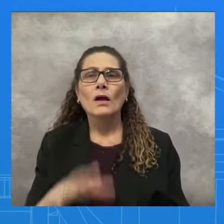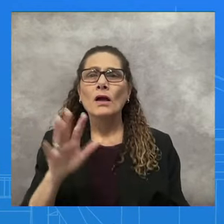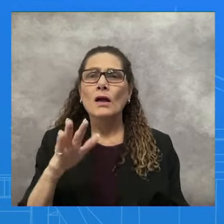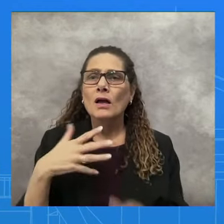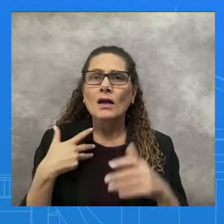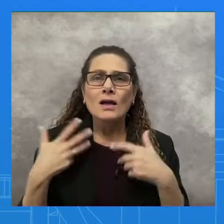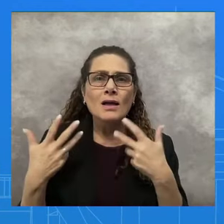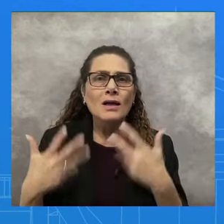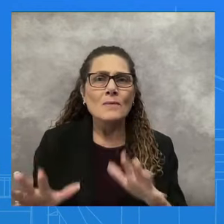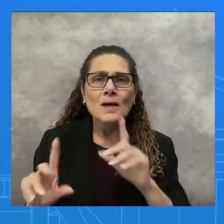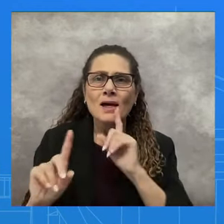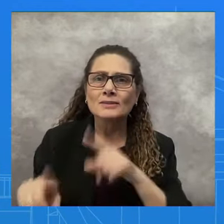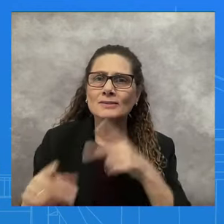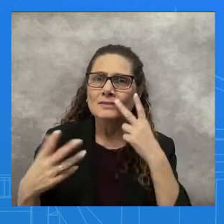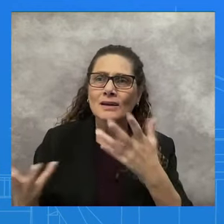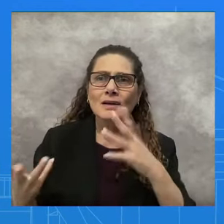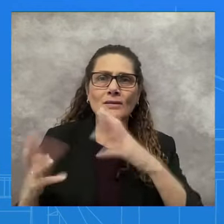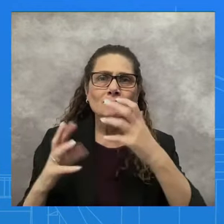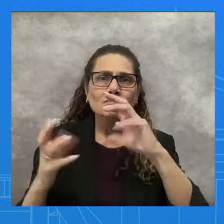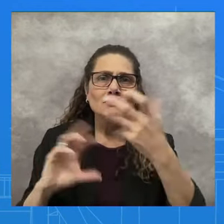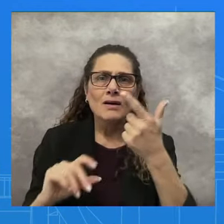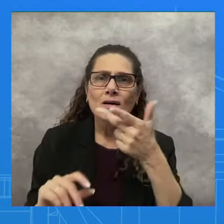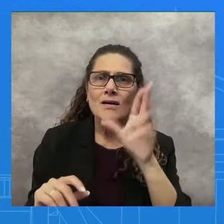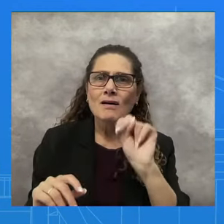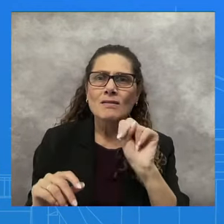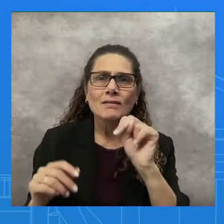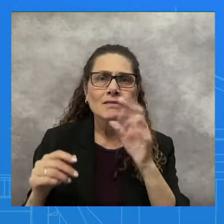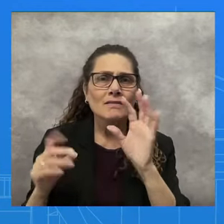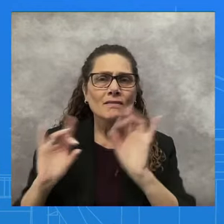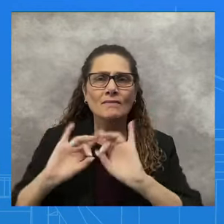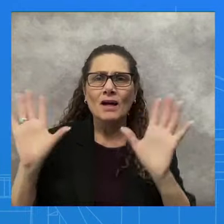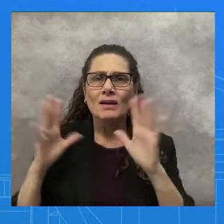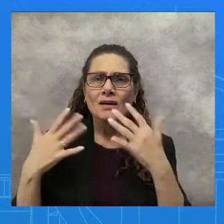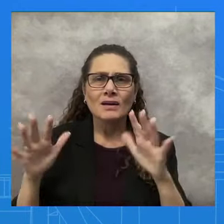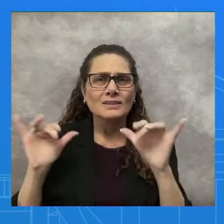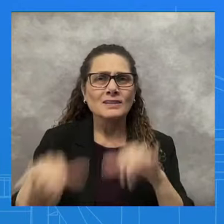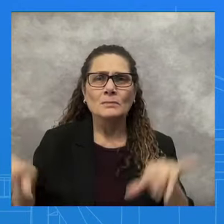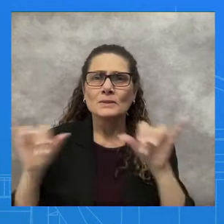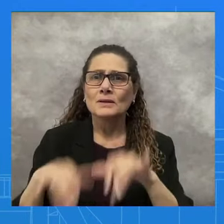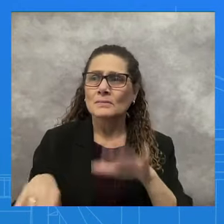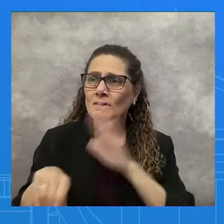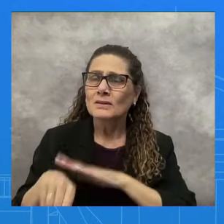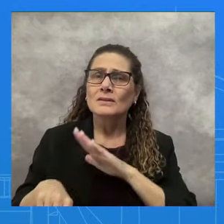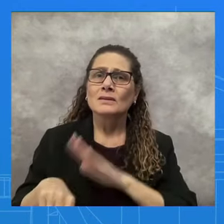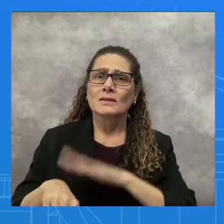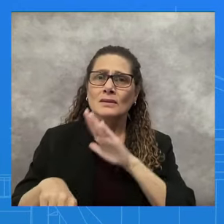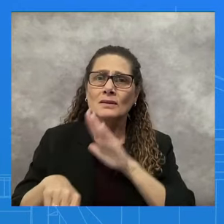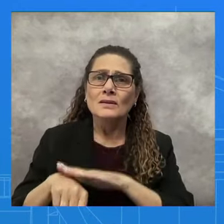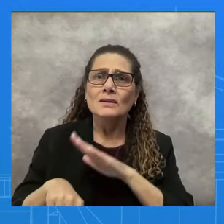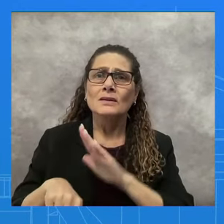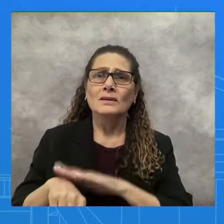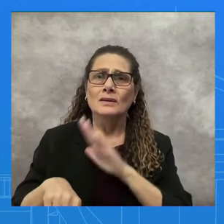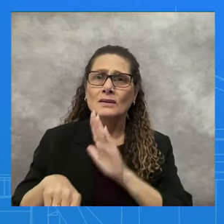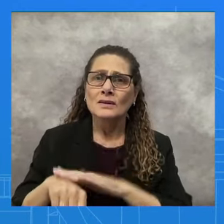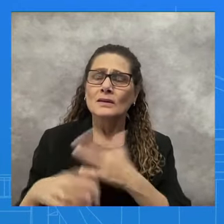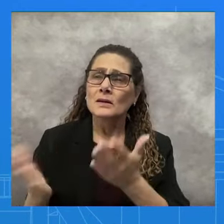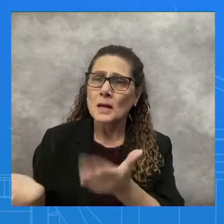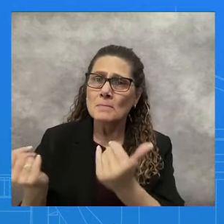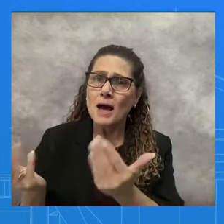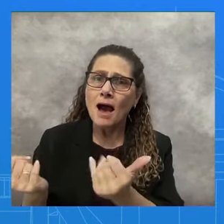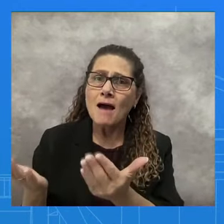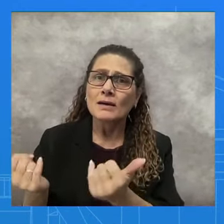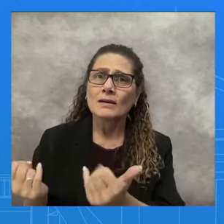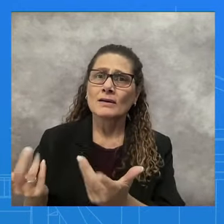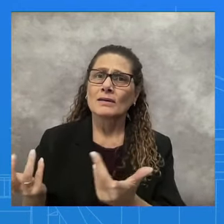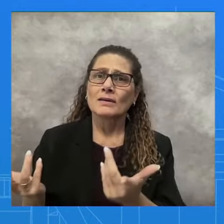pretty consistent on calling out Congress. I mean, this is the second time this week that I've talked about a shooting. I think maybe even the